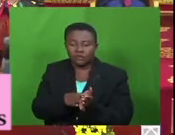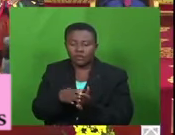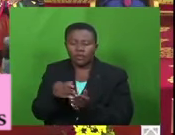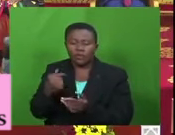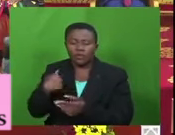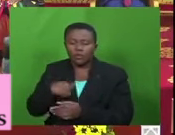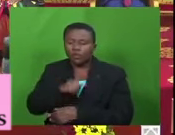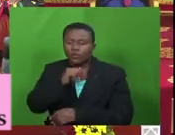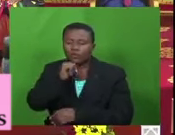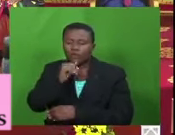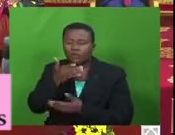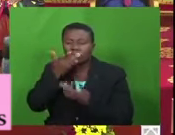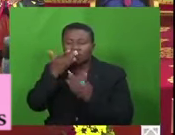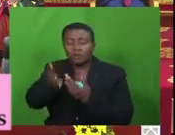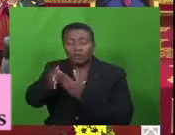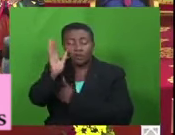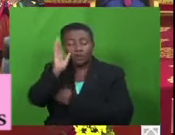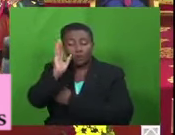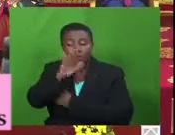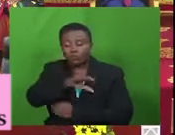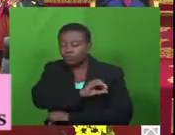COVID in school.